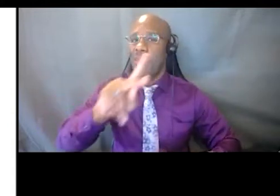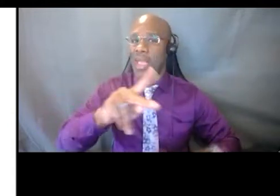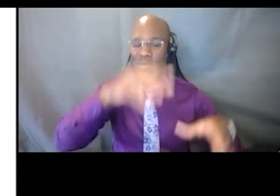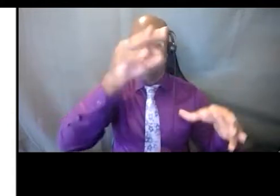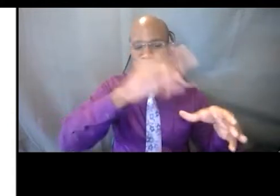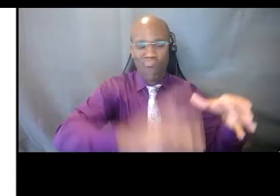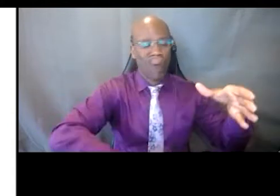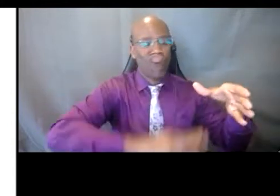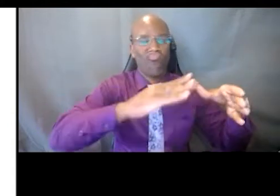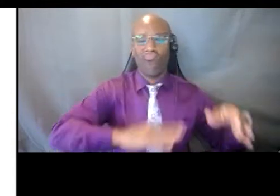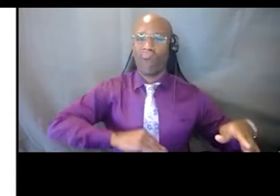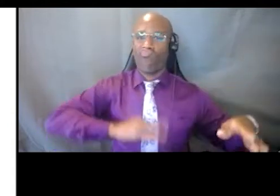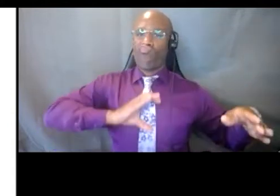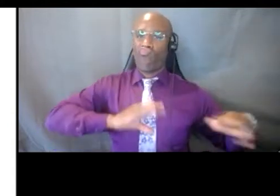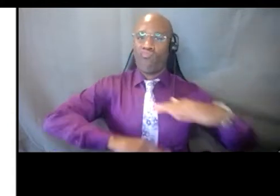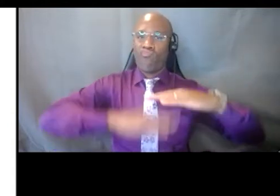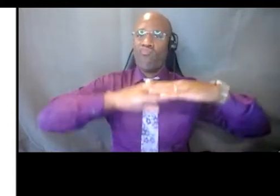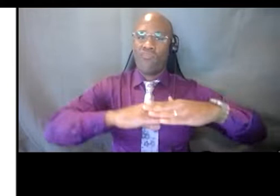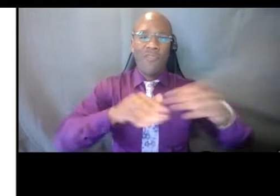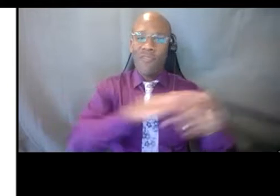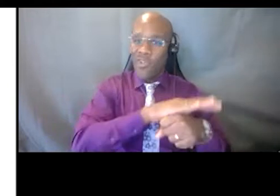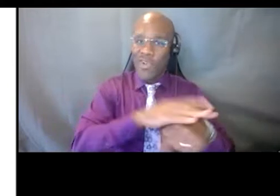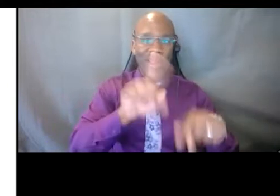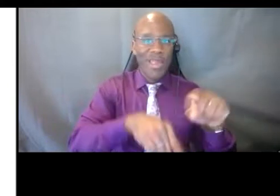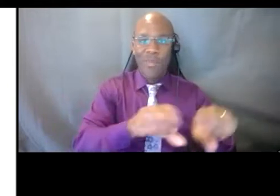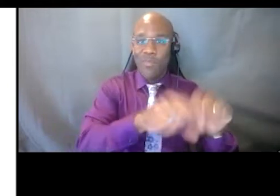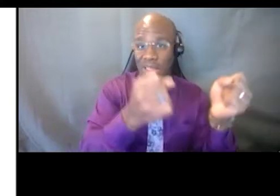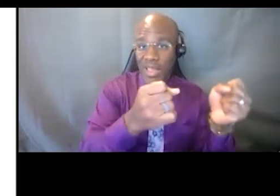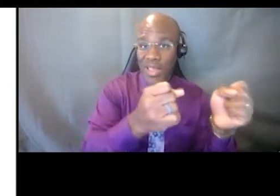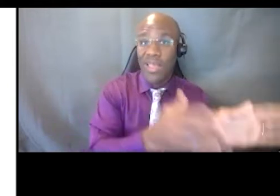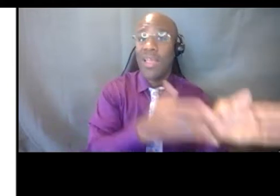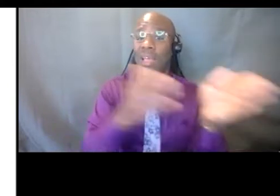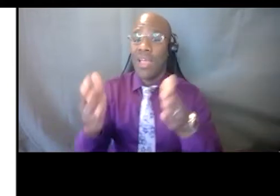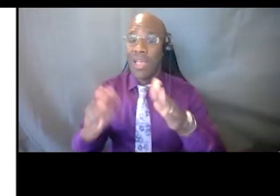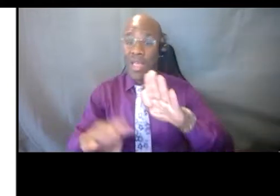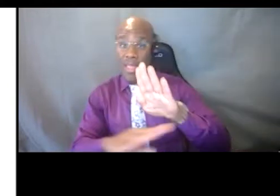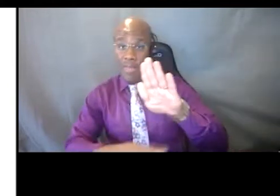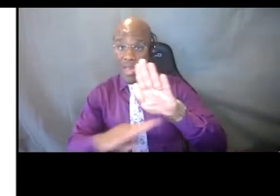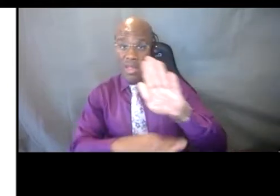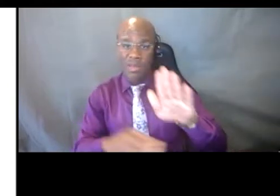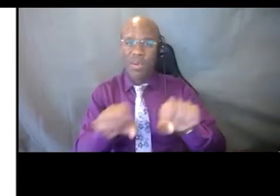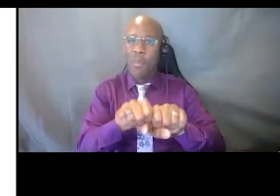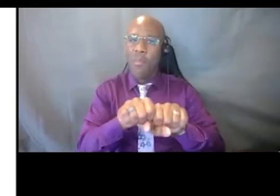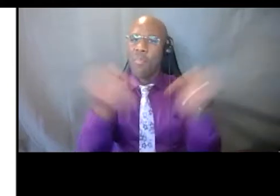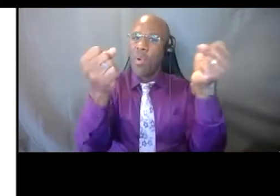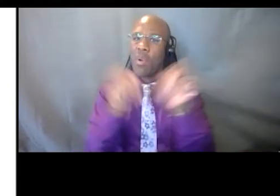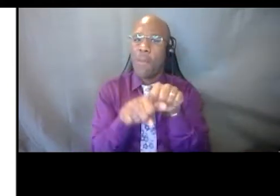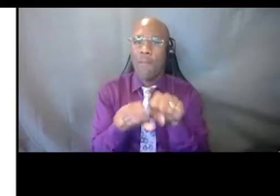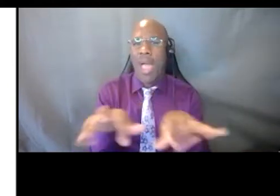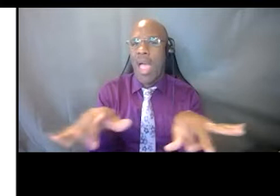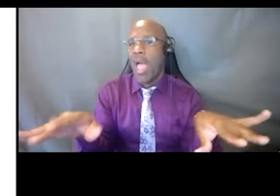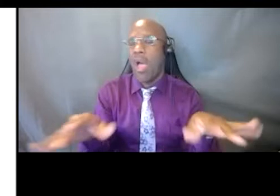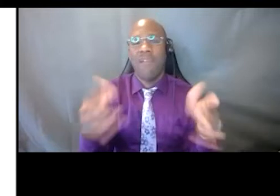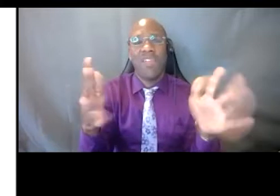piggy bank is a broken piggy bank, right? And so they do not have the resources, the